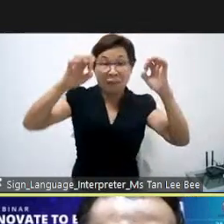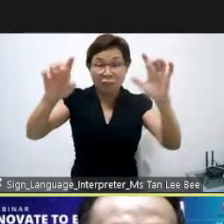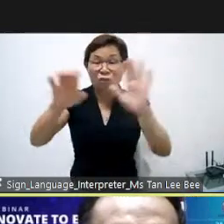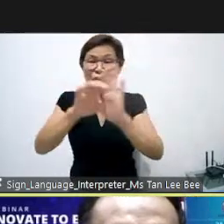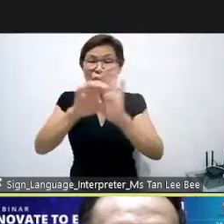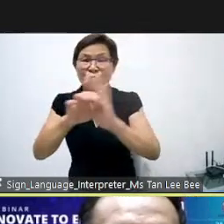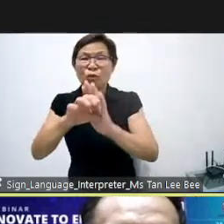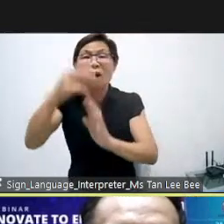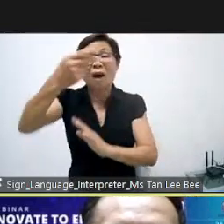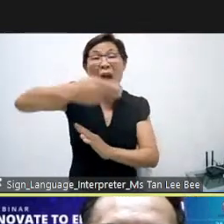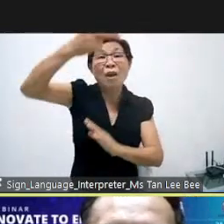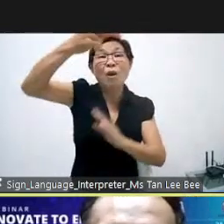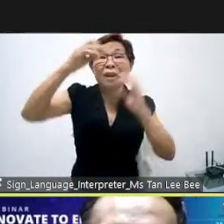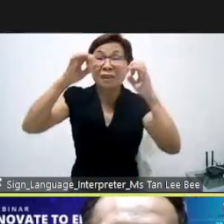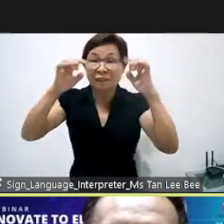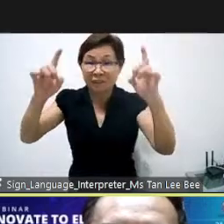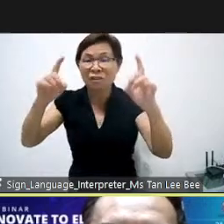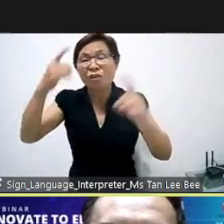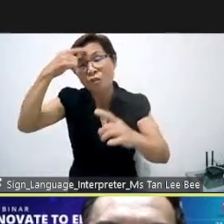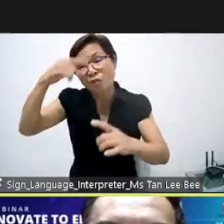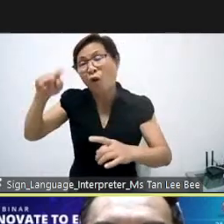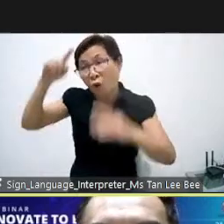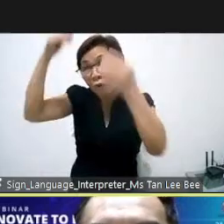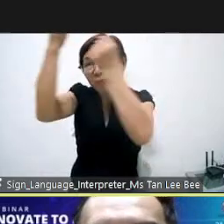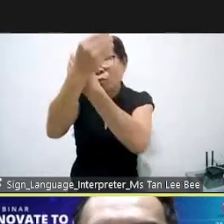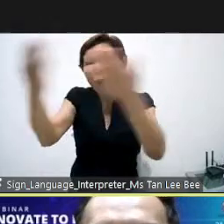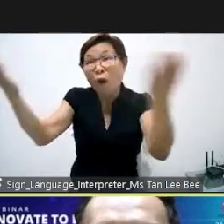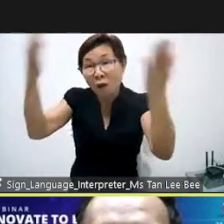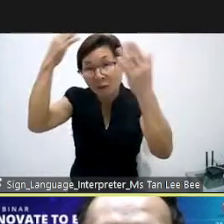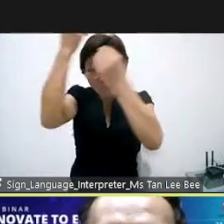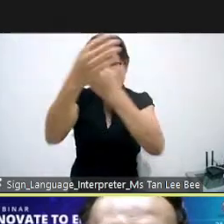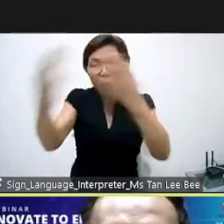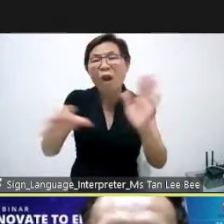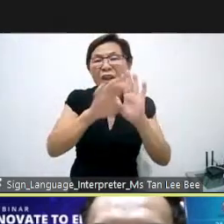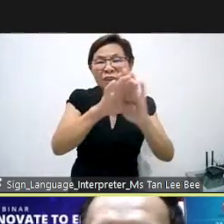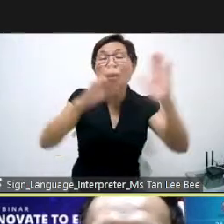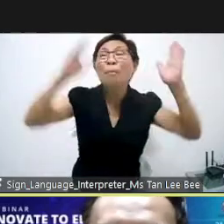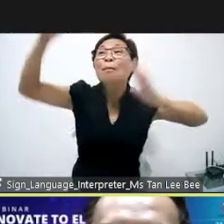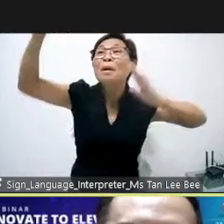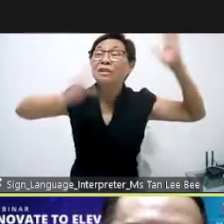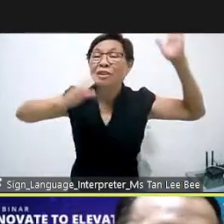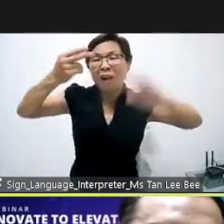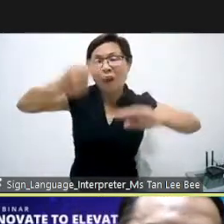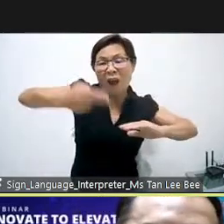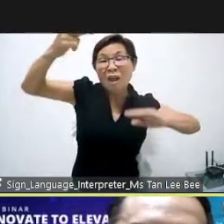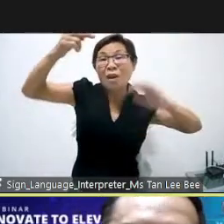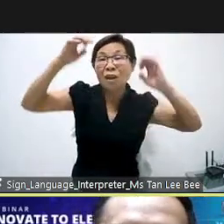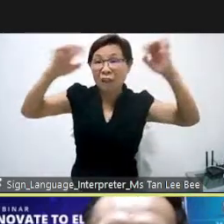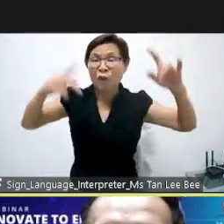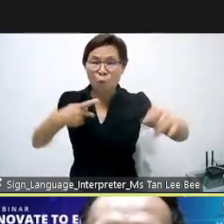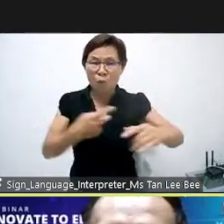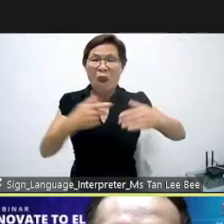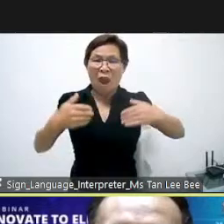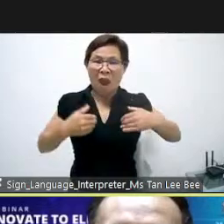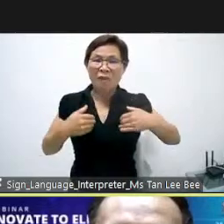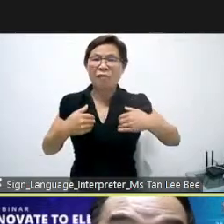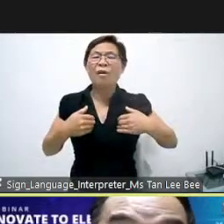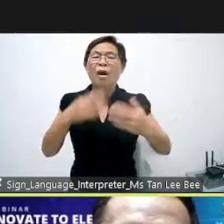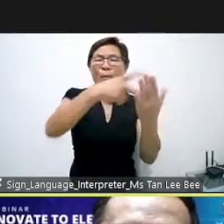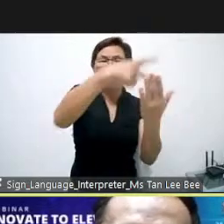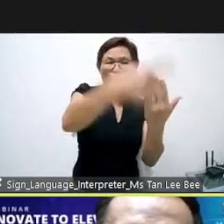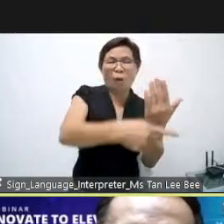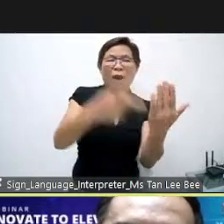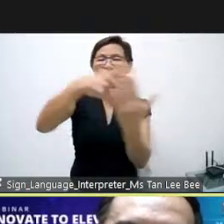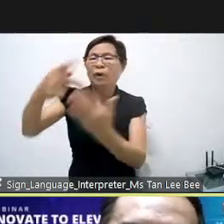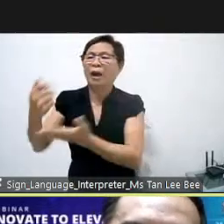First, higher education, for information, and this is just example of Malaysia higher education. We have several initiatives that can